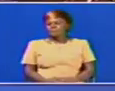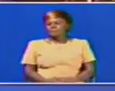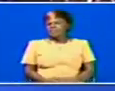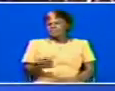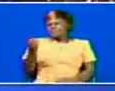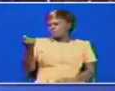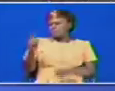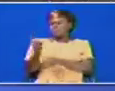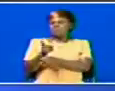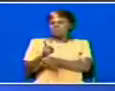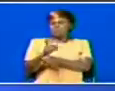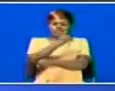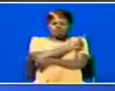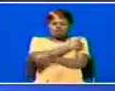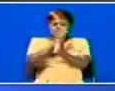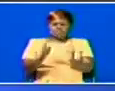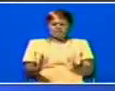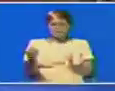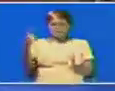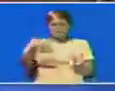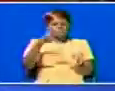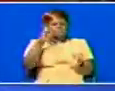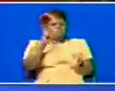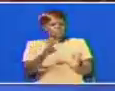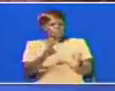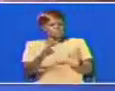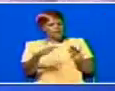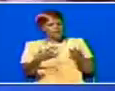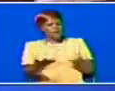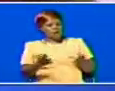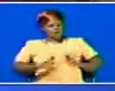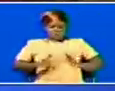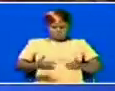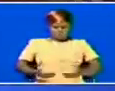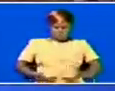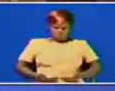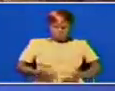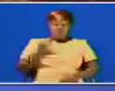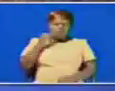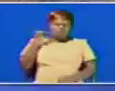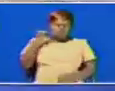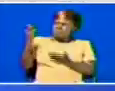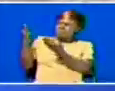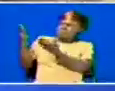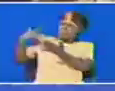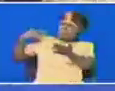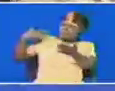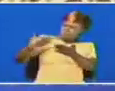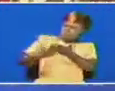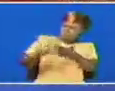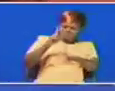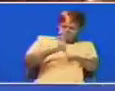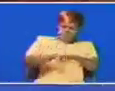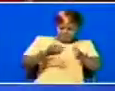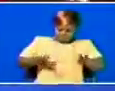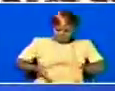A few minutes later, the doctor is here to check on her and her unborn child. This will be Catherine's home until she delivers.